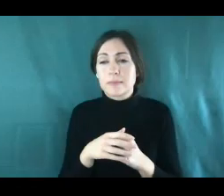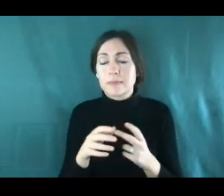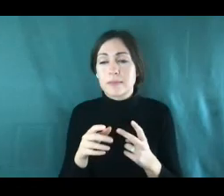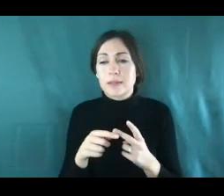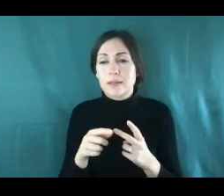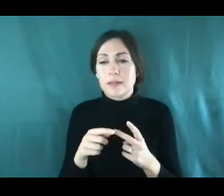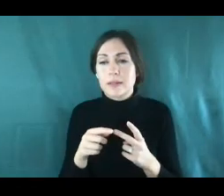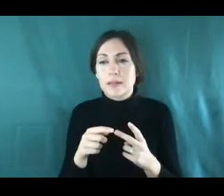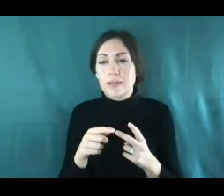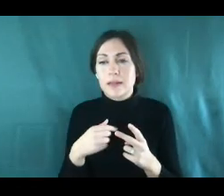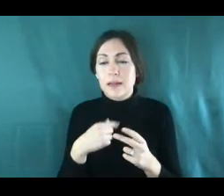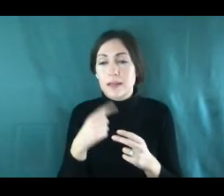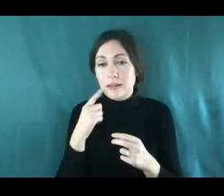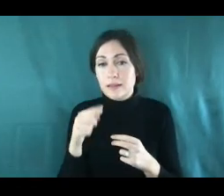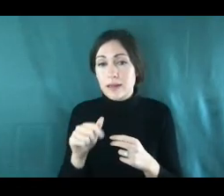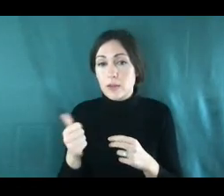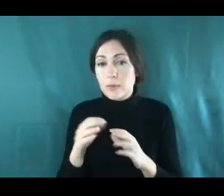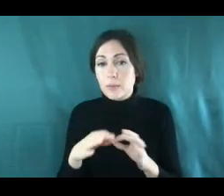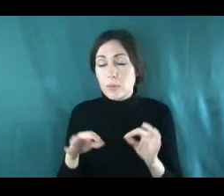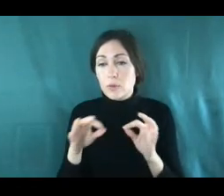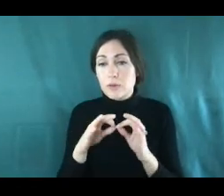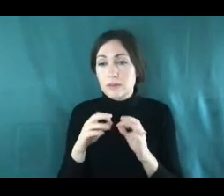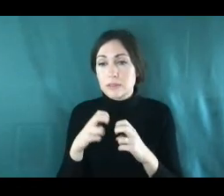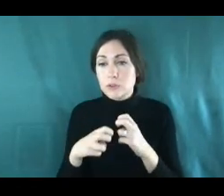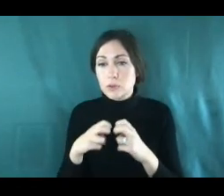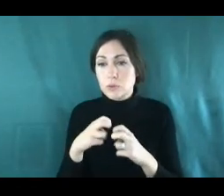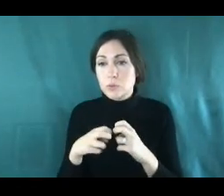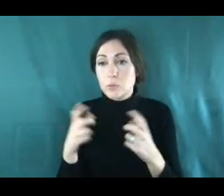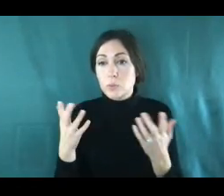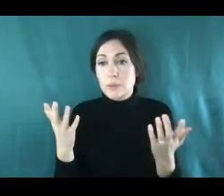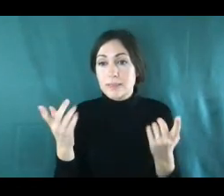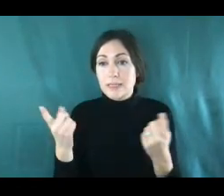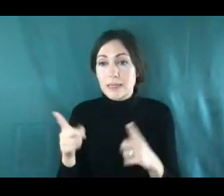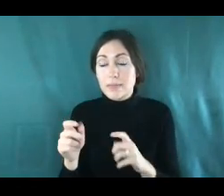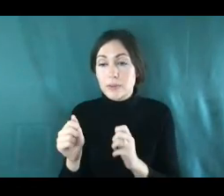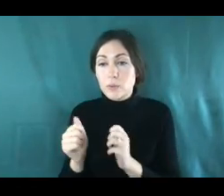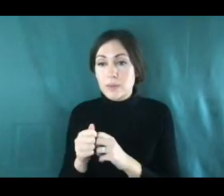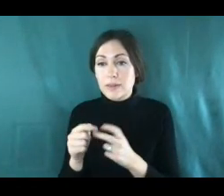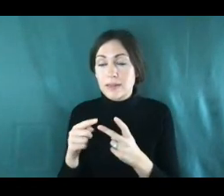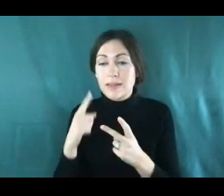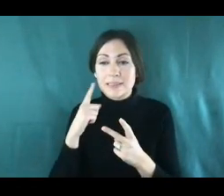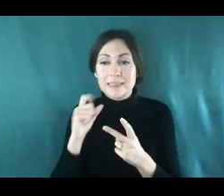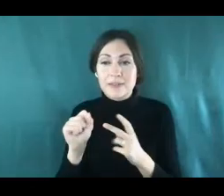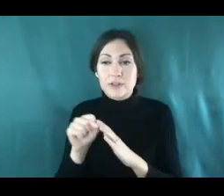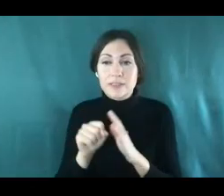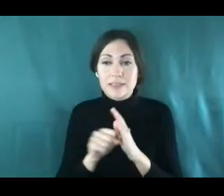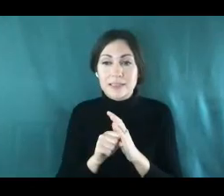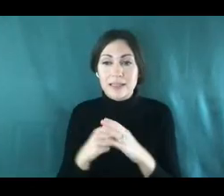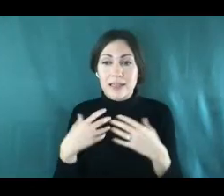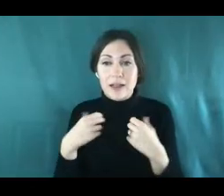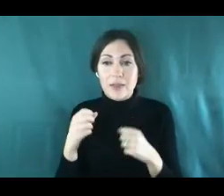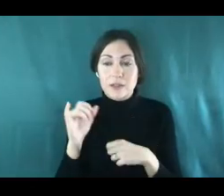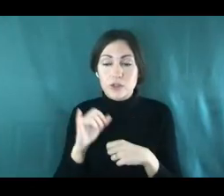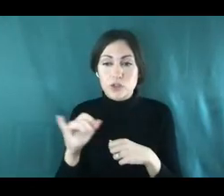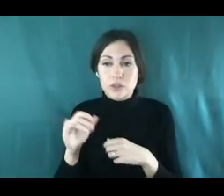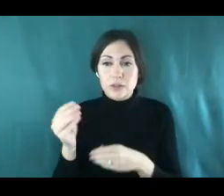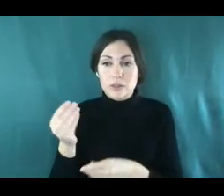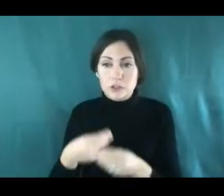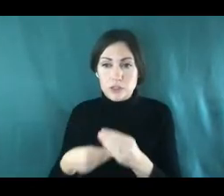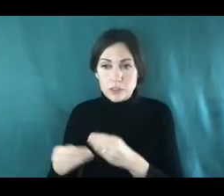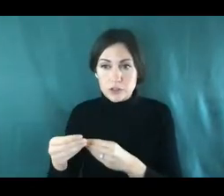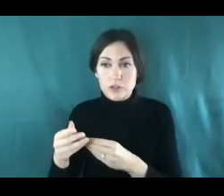is, I think another important issue is going to be what is happening with the Silver State Health Insurance Exchange and the